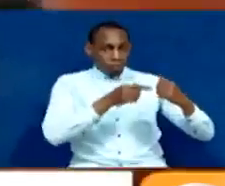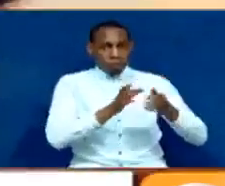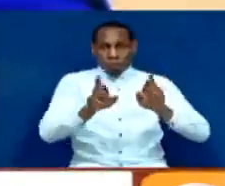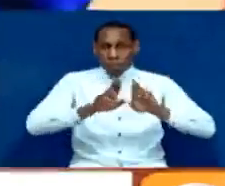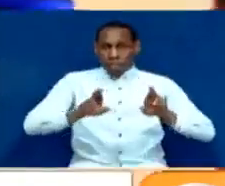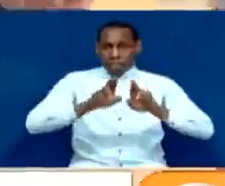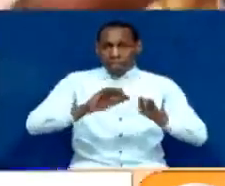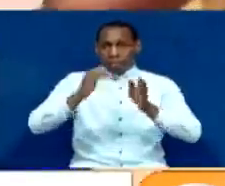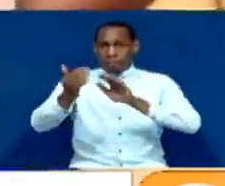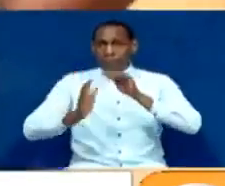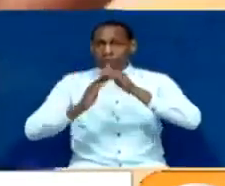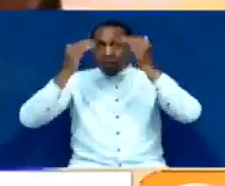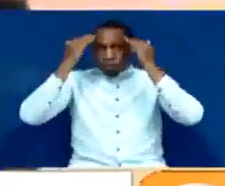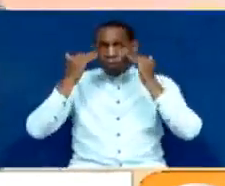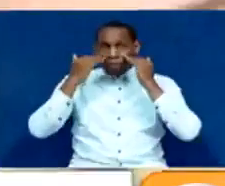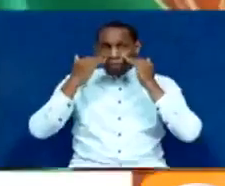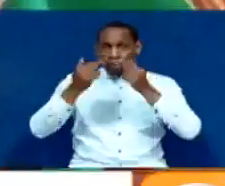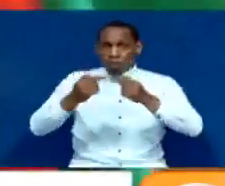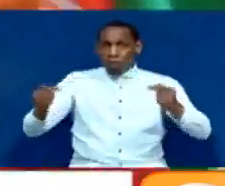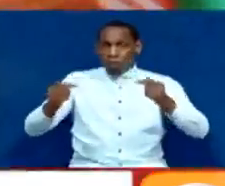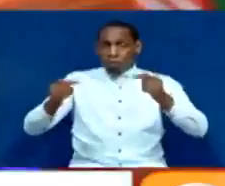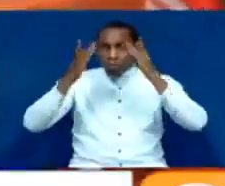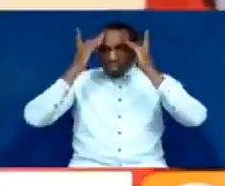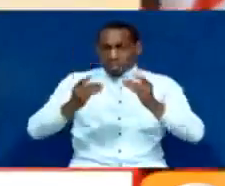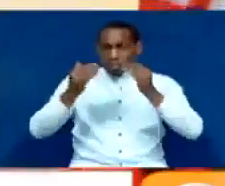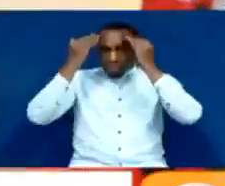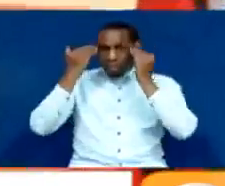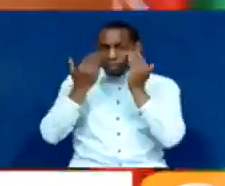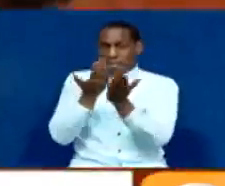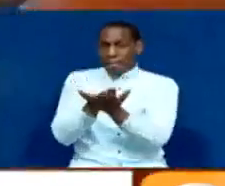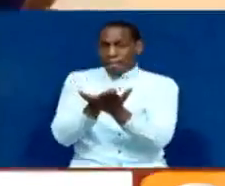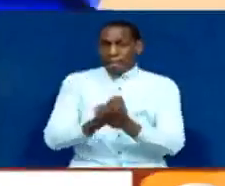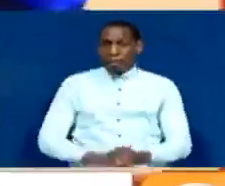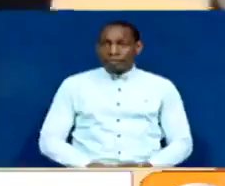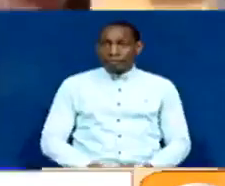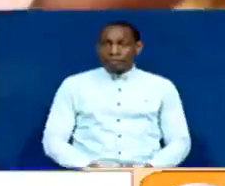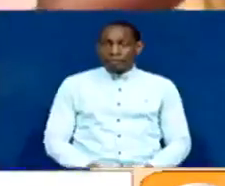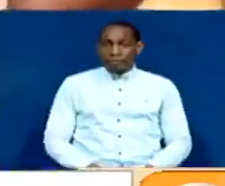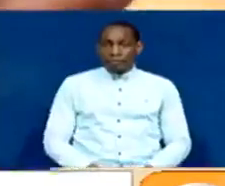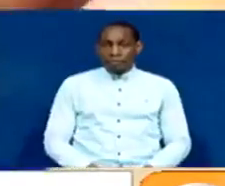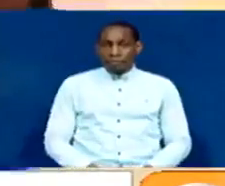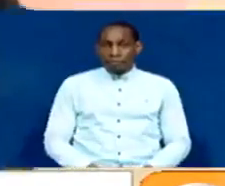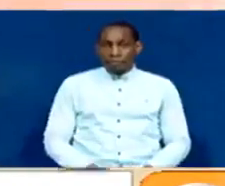now prepares to head to the Supreme Court to challenge the ruling by the Court of Appeal. After party, after party.